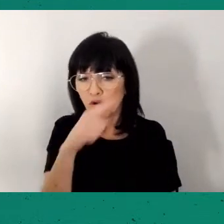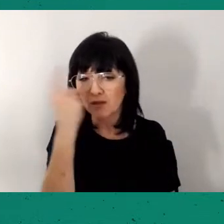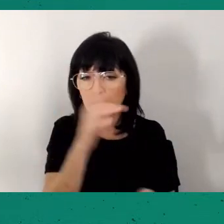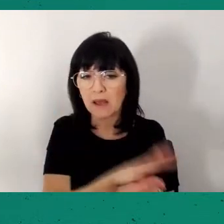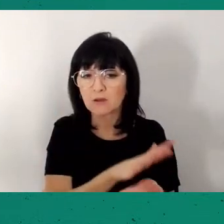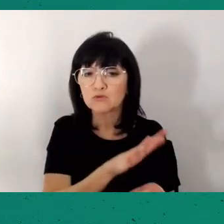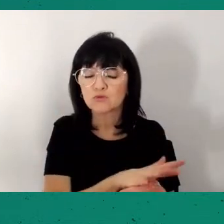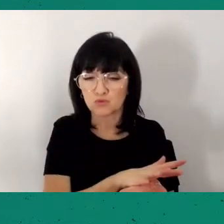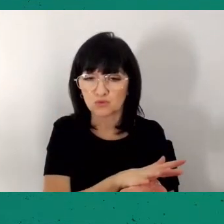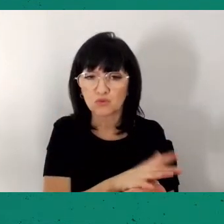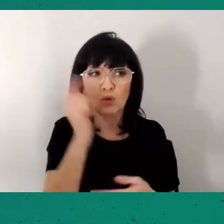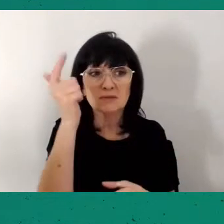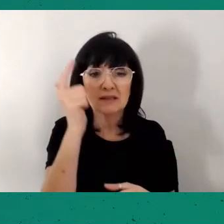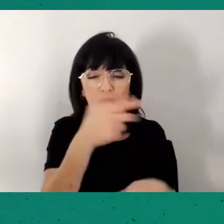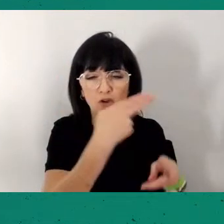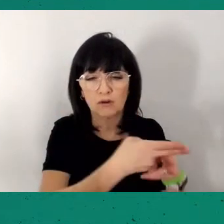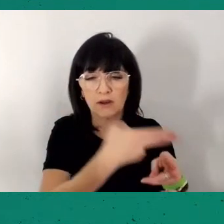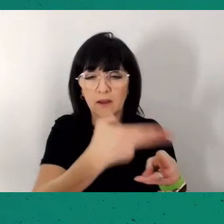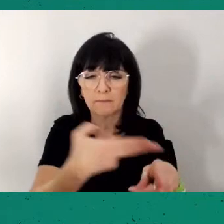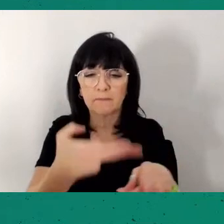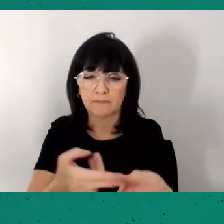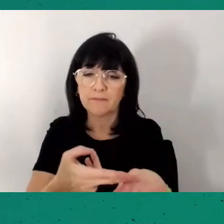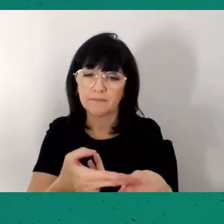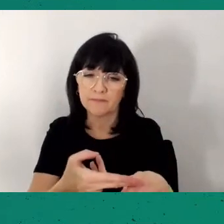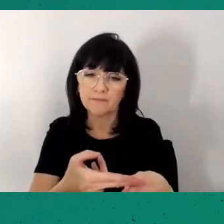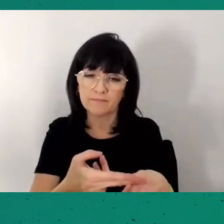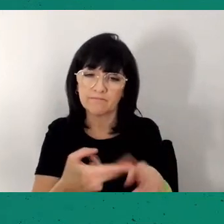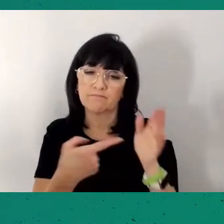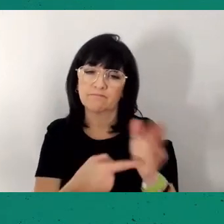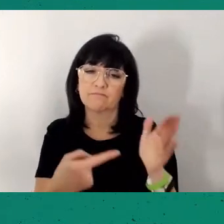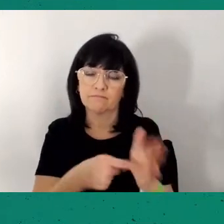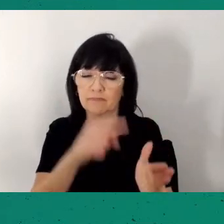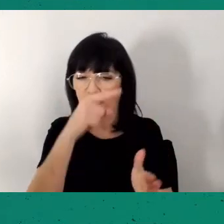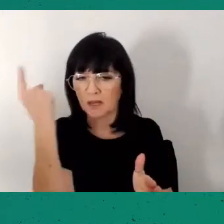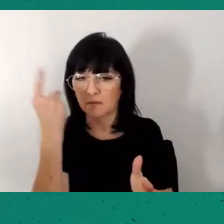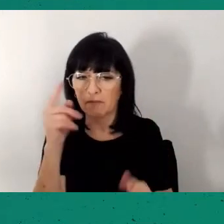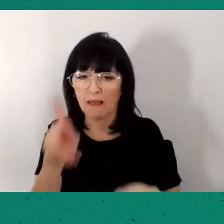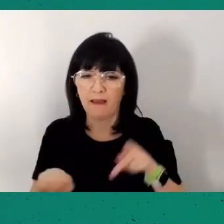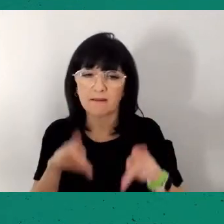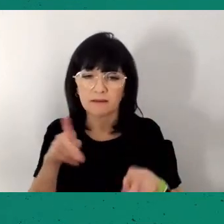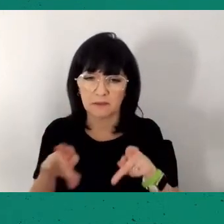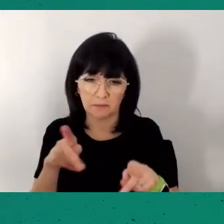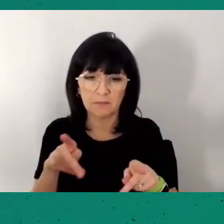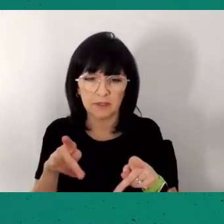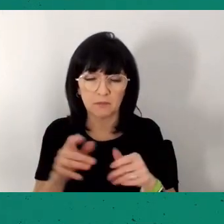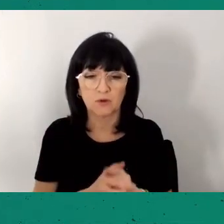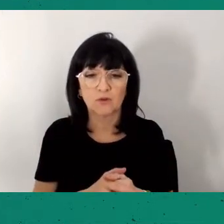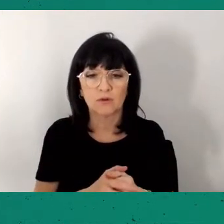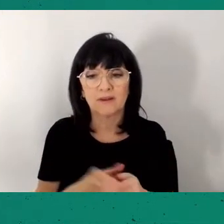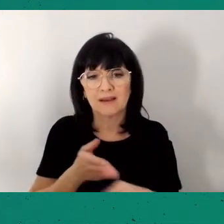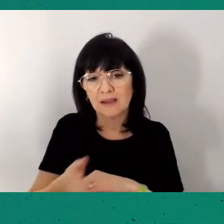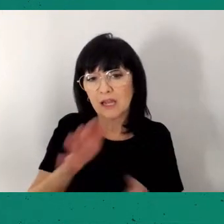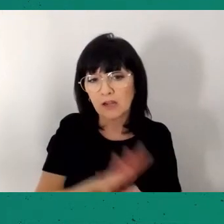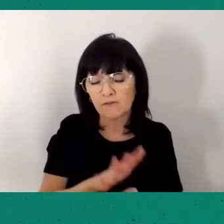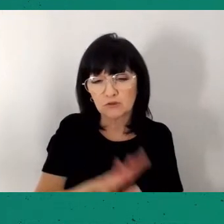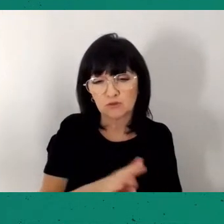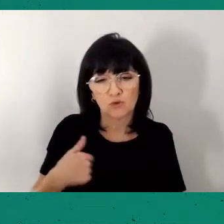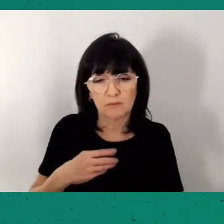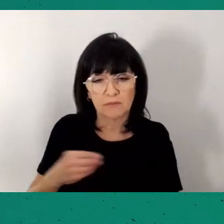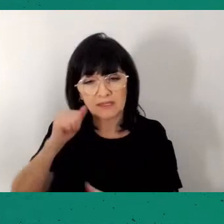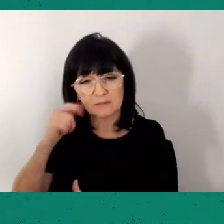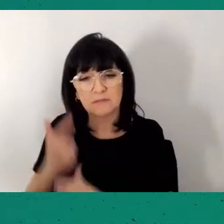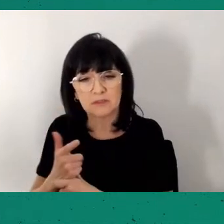Black people. During the summers, my sister and I would help the teachers clean and repair boxes of